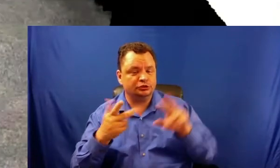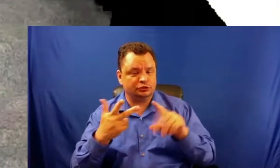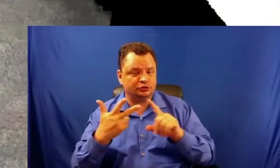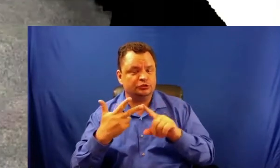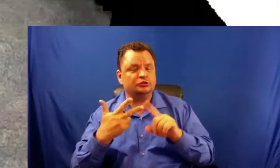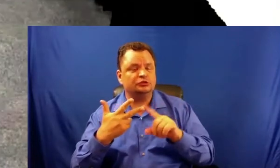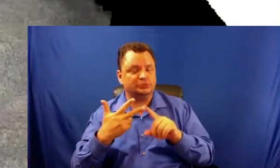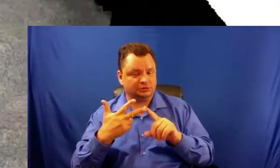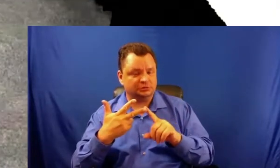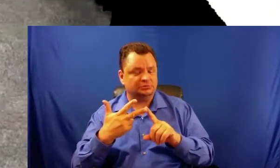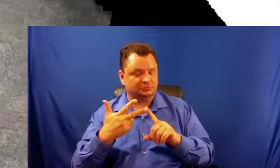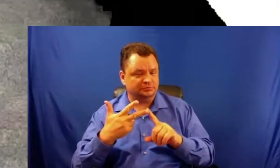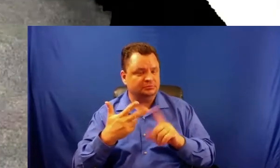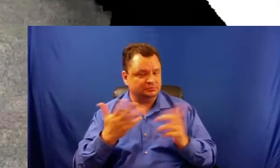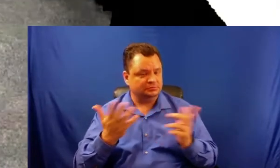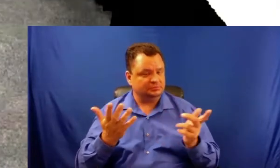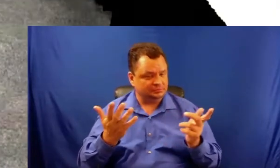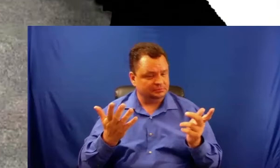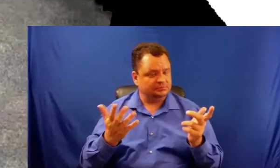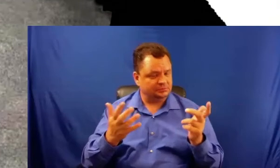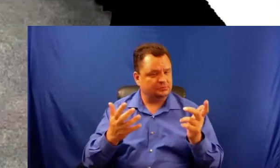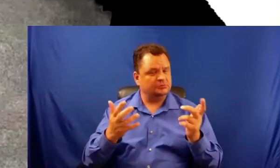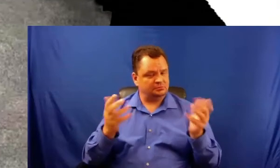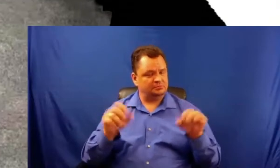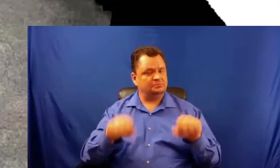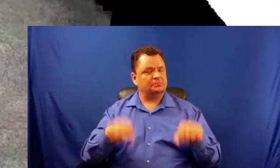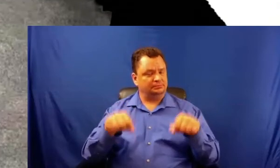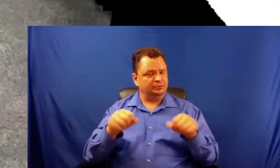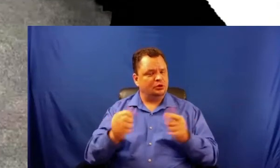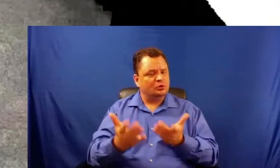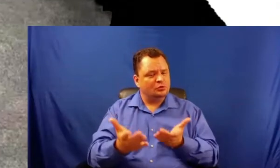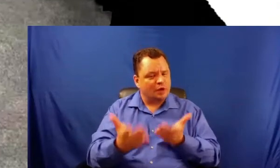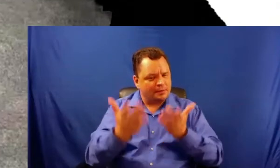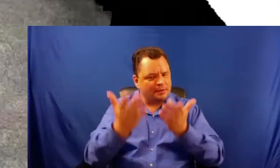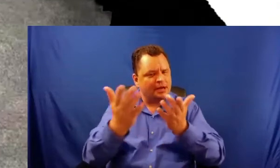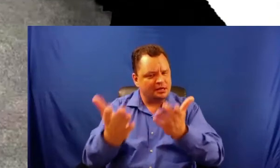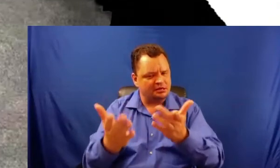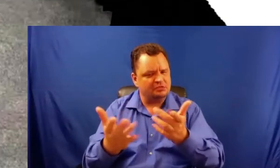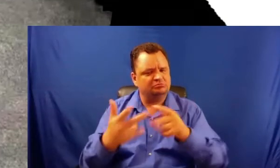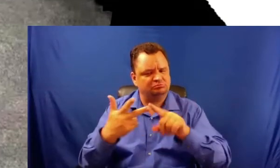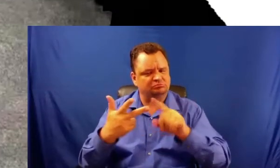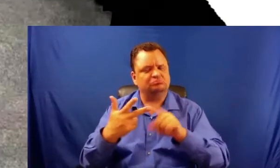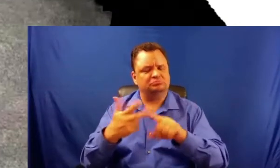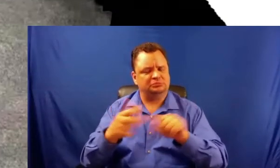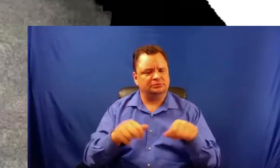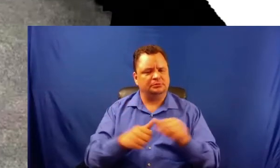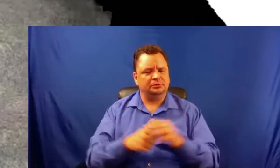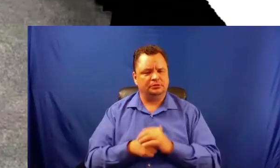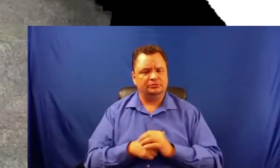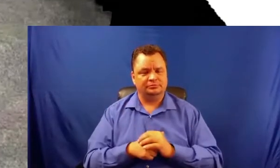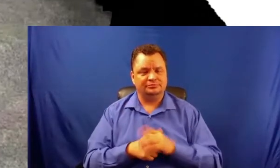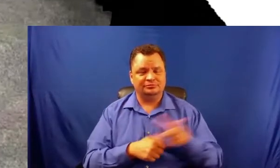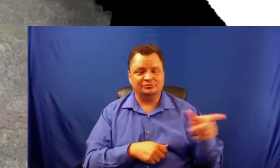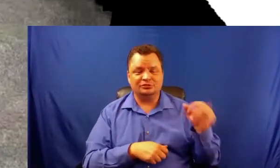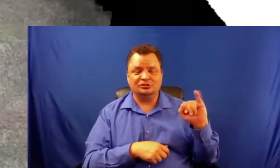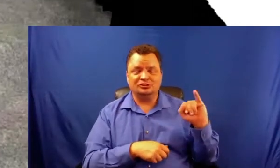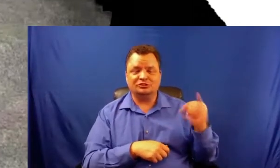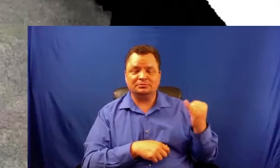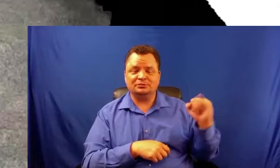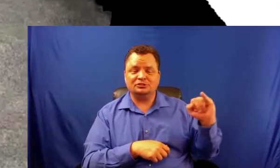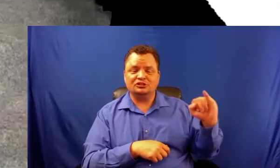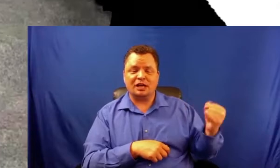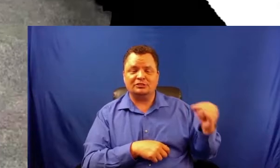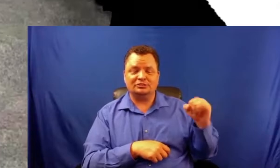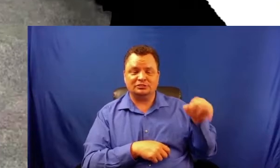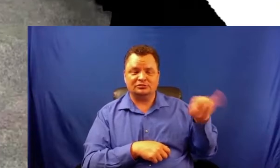have some more recommendations regarding that. And J&J just published today, or they are publishing the results of their